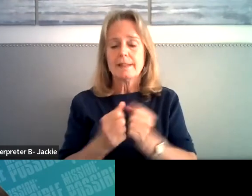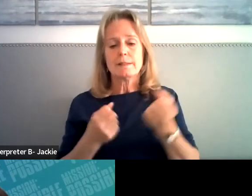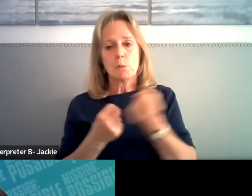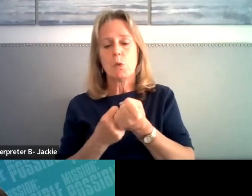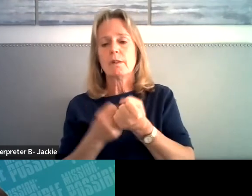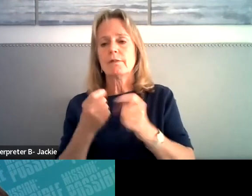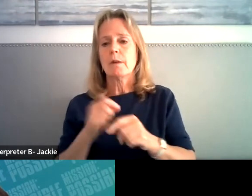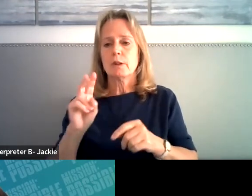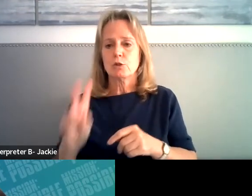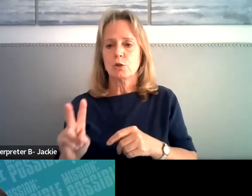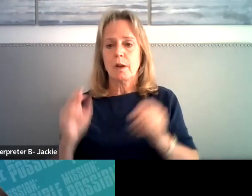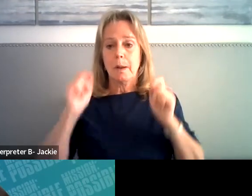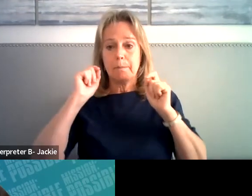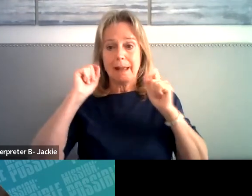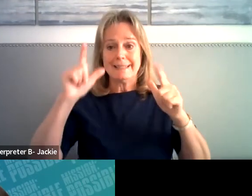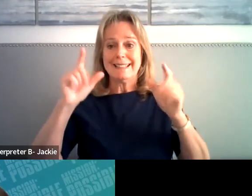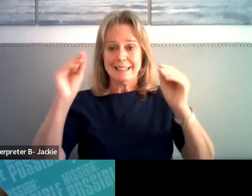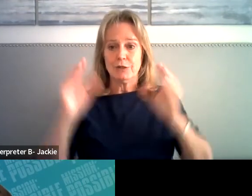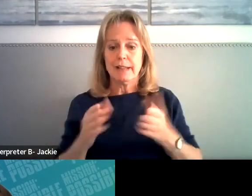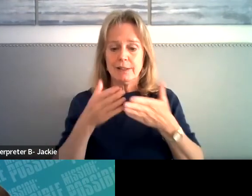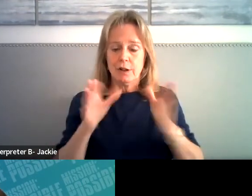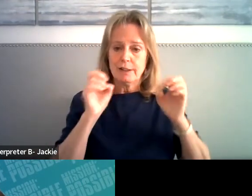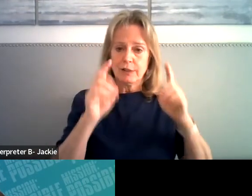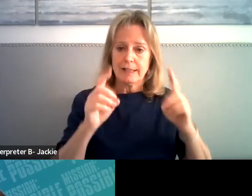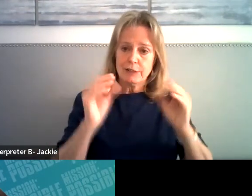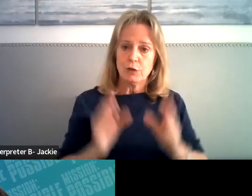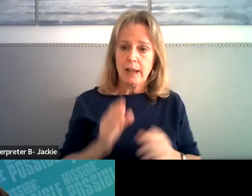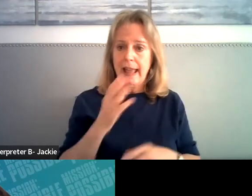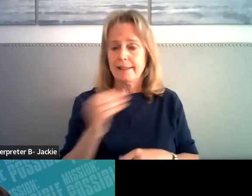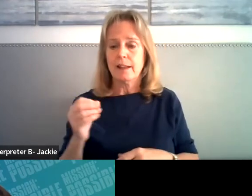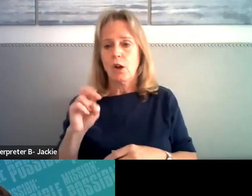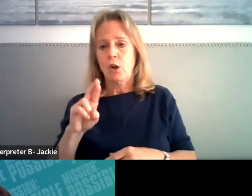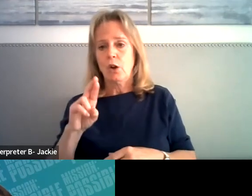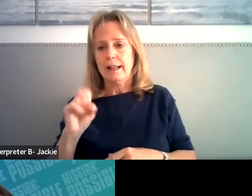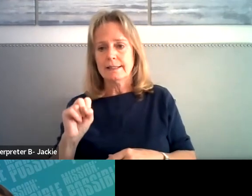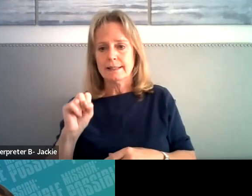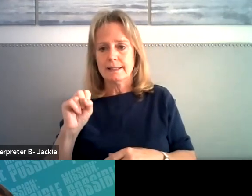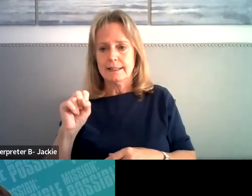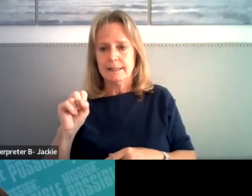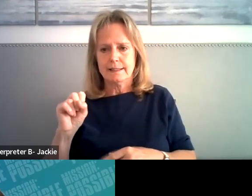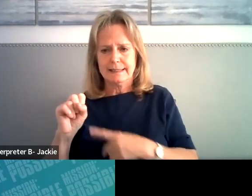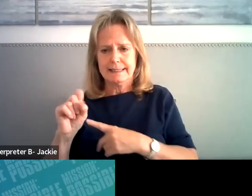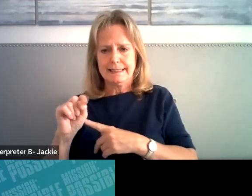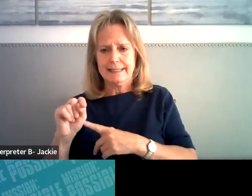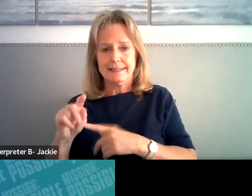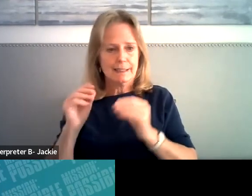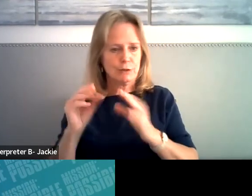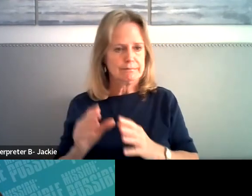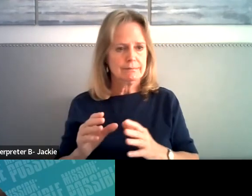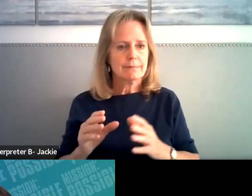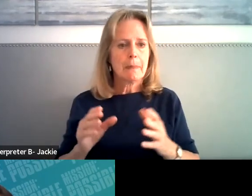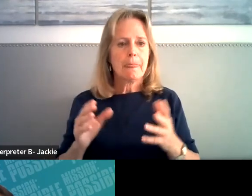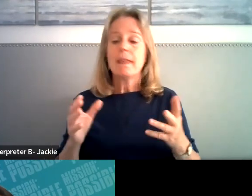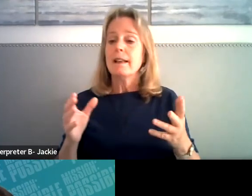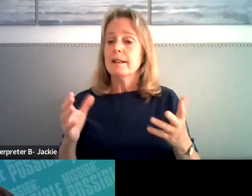from 2 amazing teachers, the general education teacher and the RSP teacher. And I can say that I started